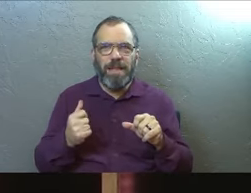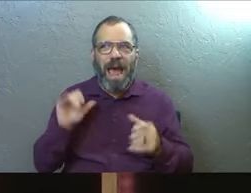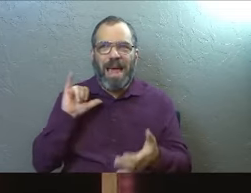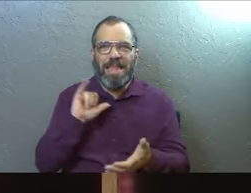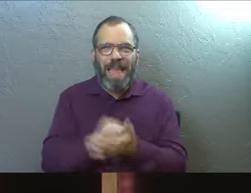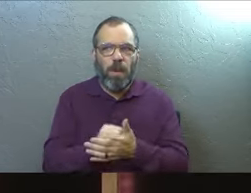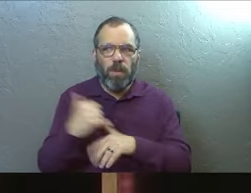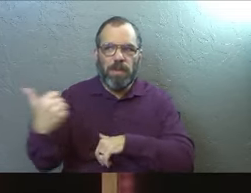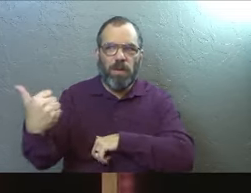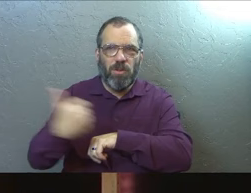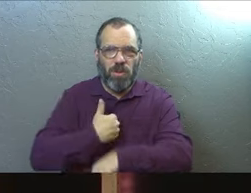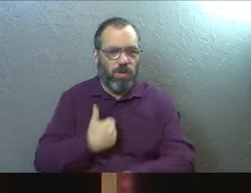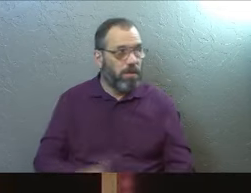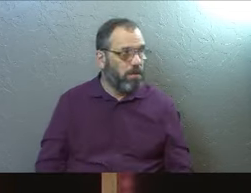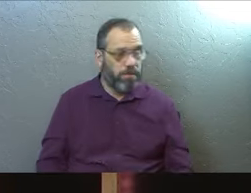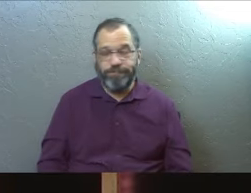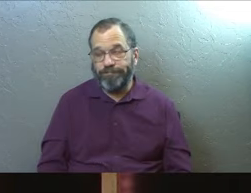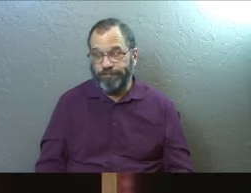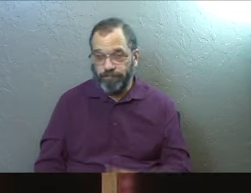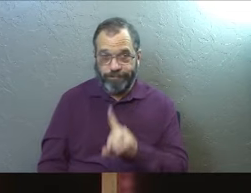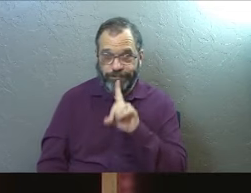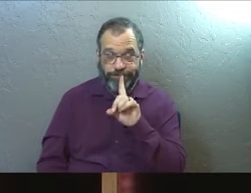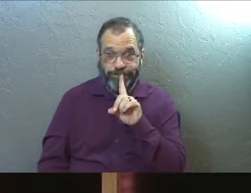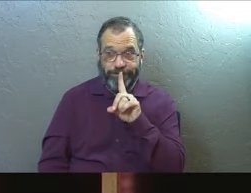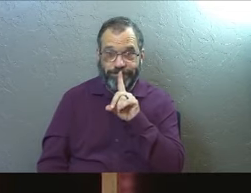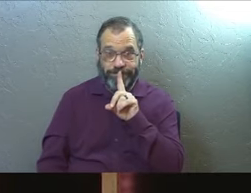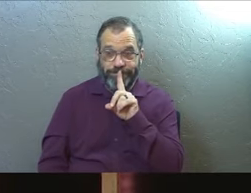That was the allegation. I'll just say that.